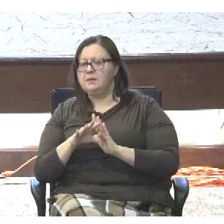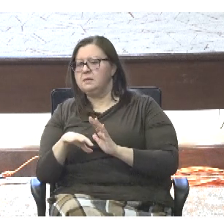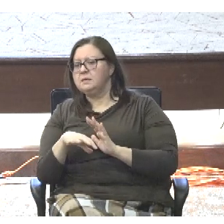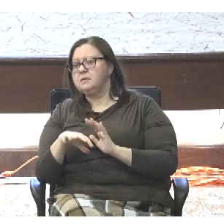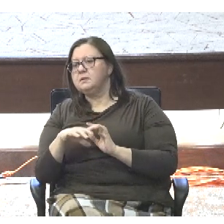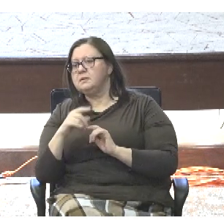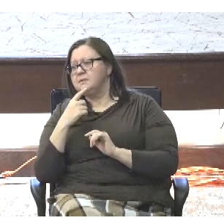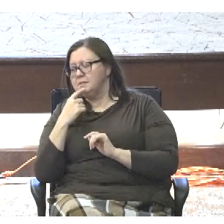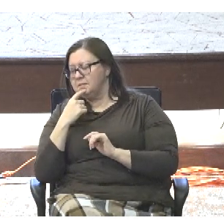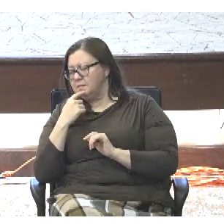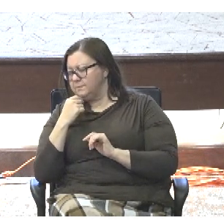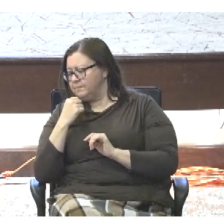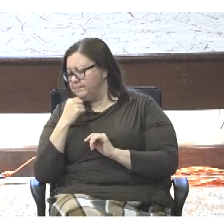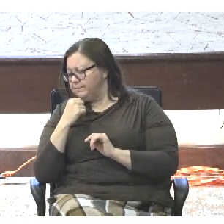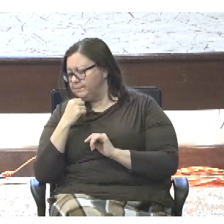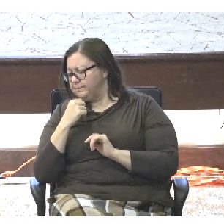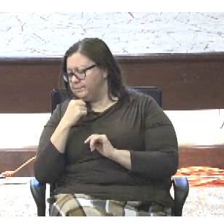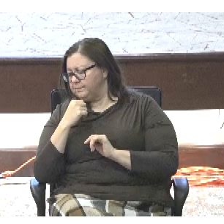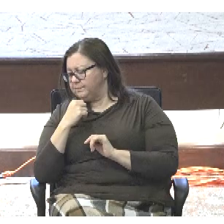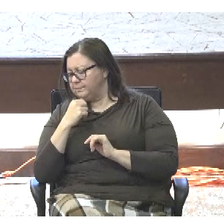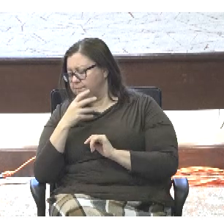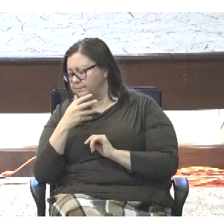that it said,